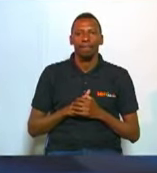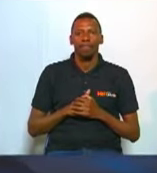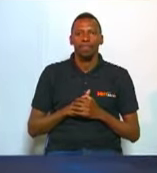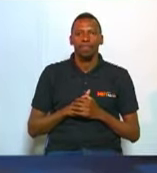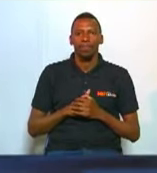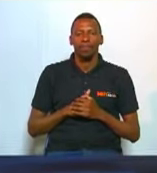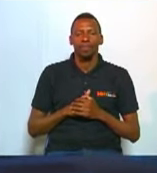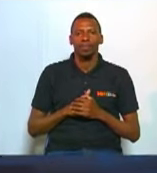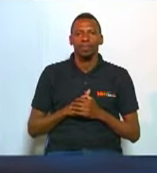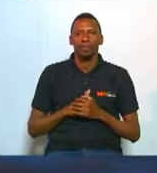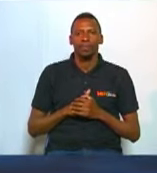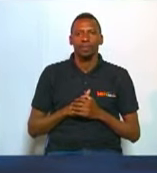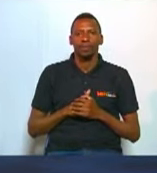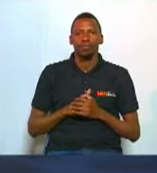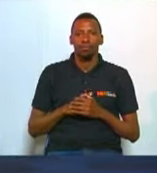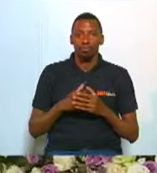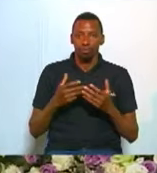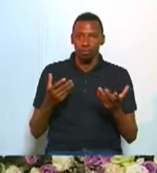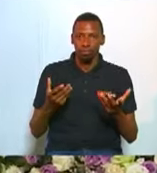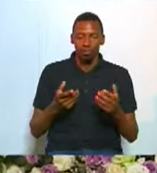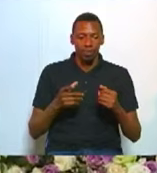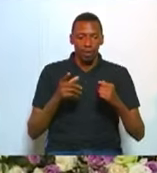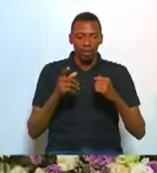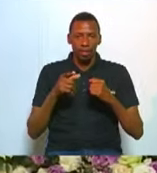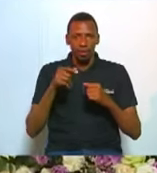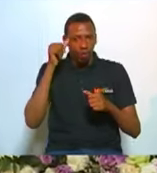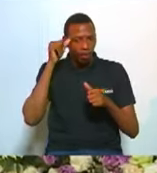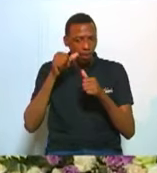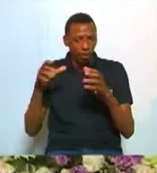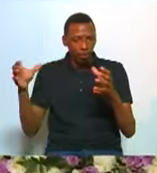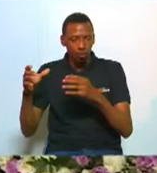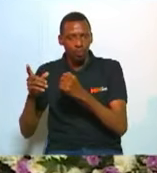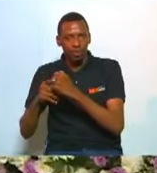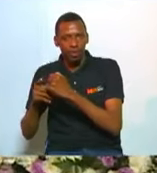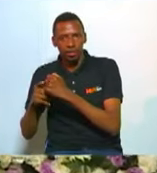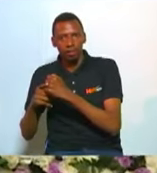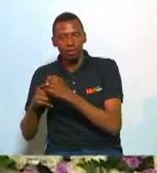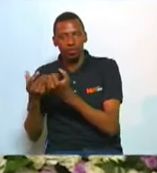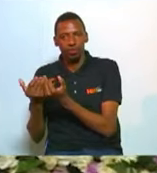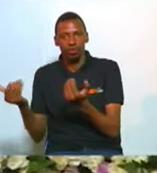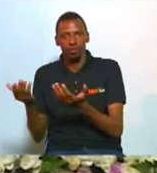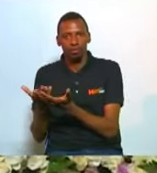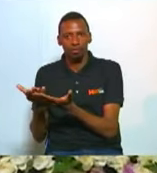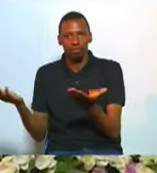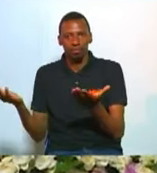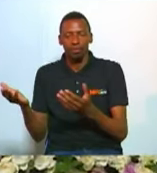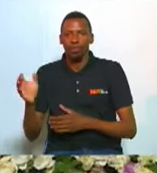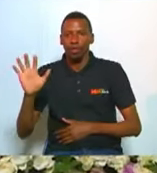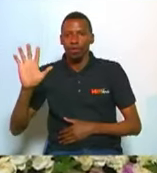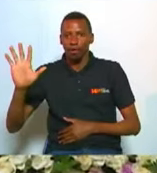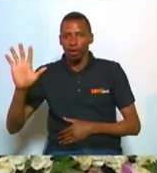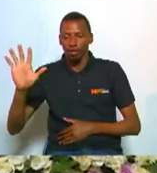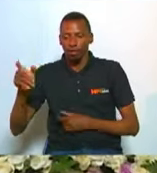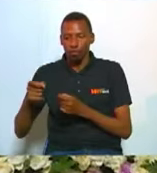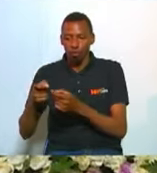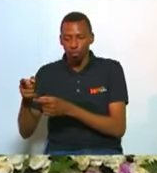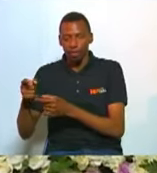And 6 of them, you remember the other group of 6 children, 5 of